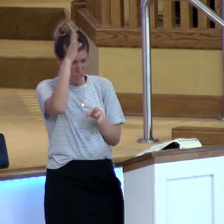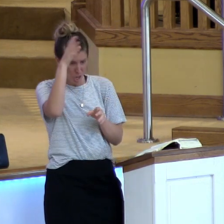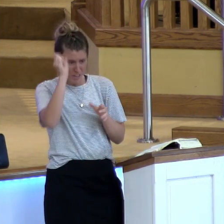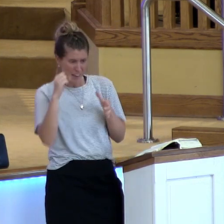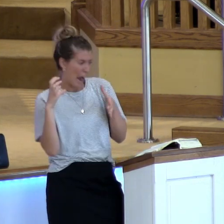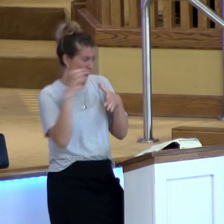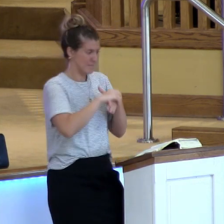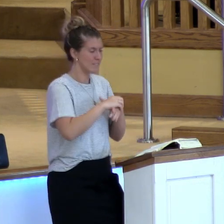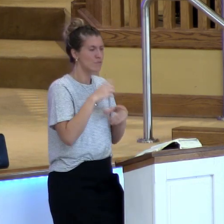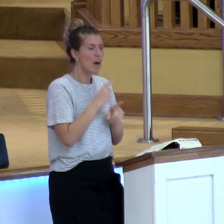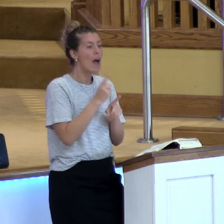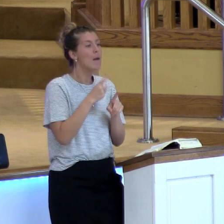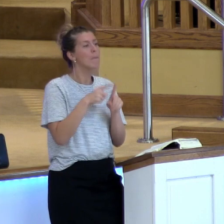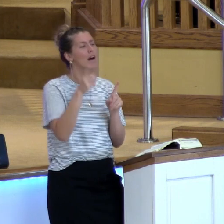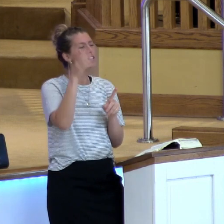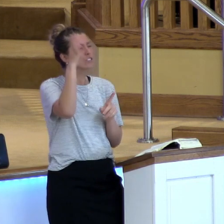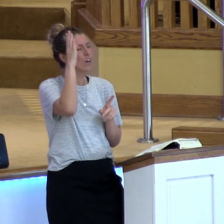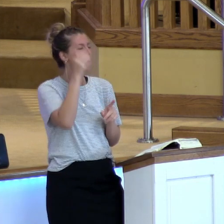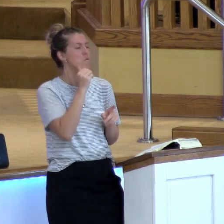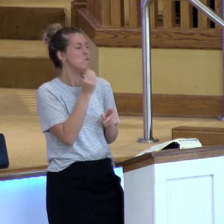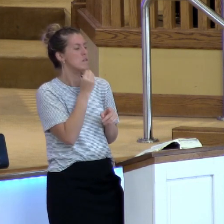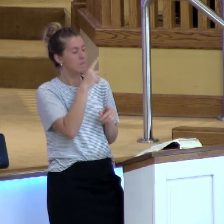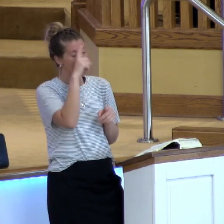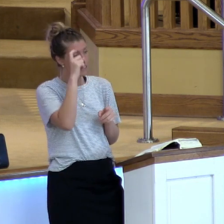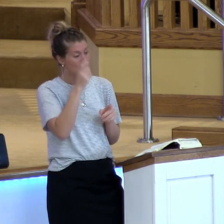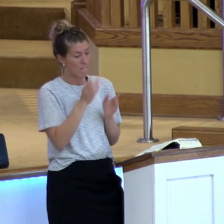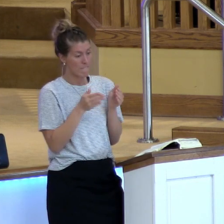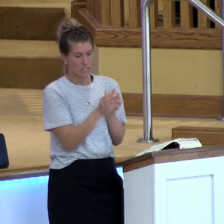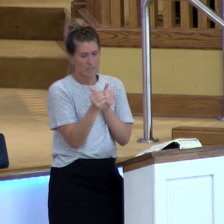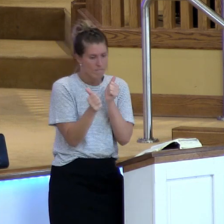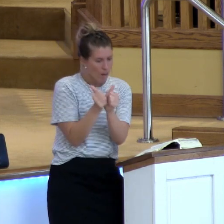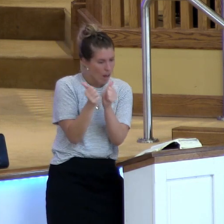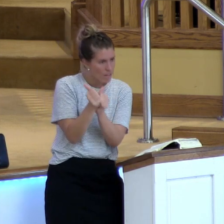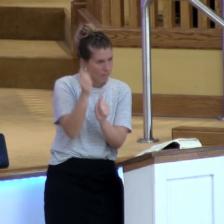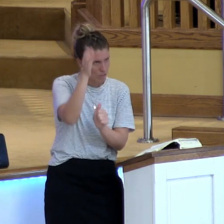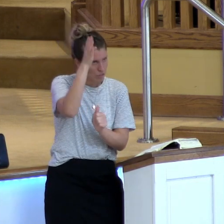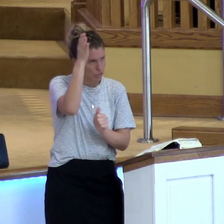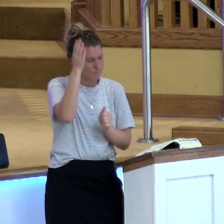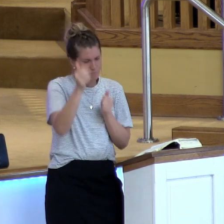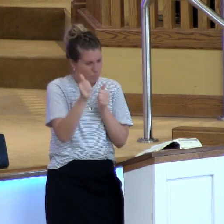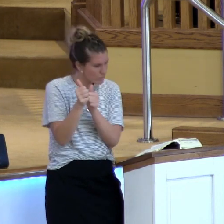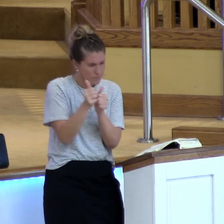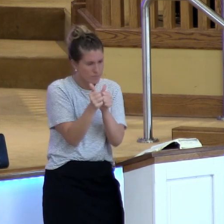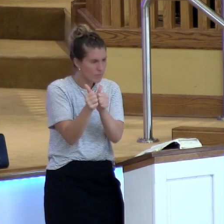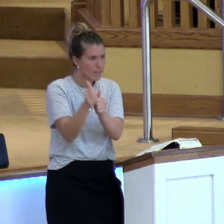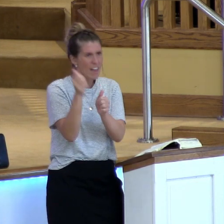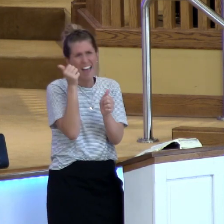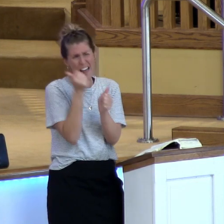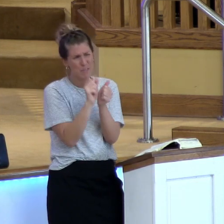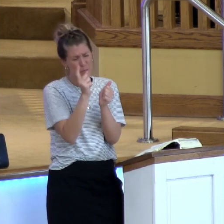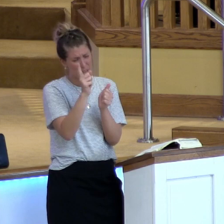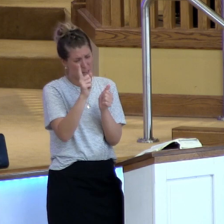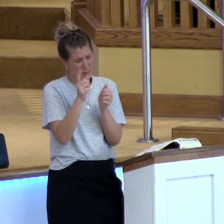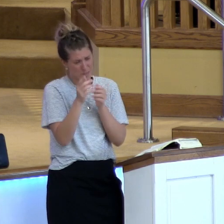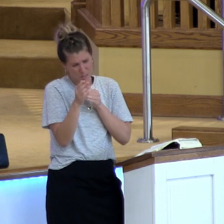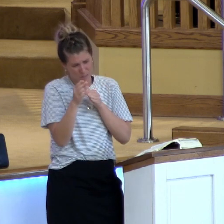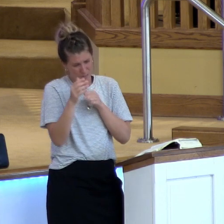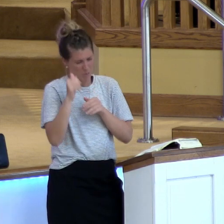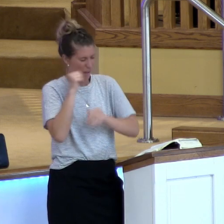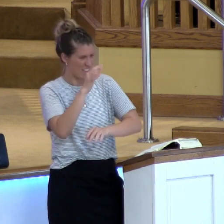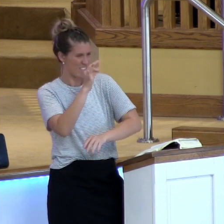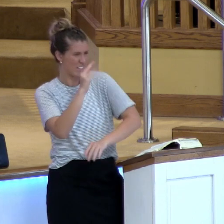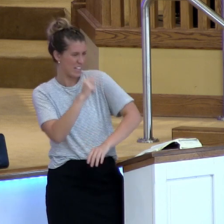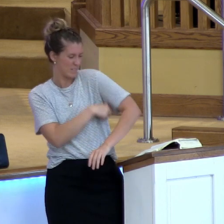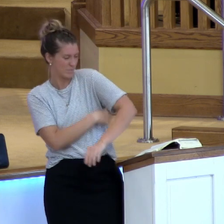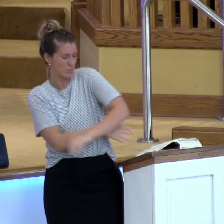sharks wanted to, but they're not on the shark's diet. But they follow the sharks around everywhere the shark goes, right behind them, right behind that one fin in the middle of the